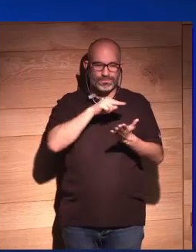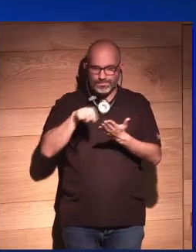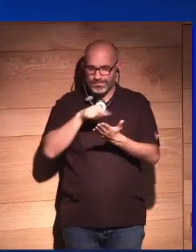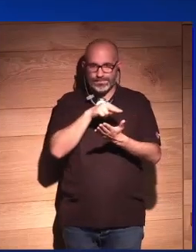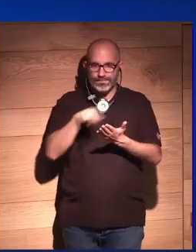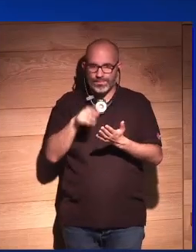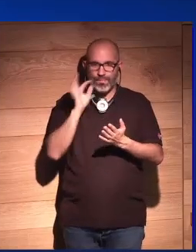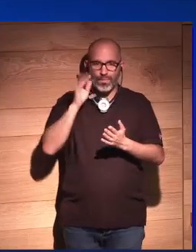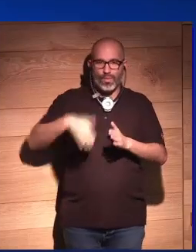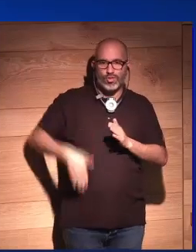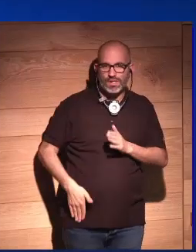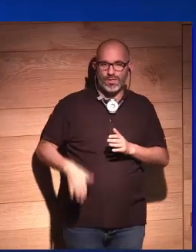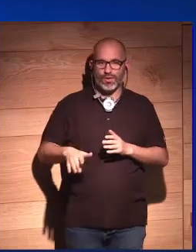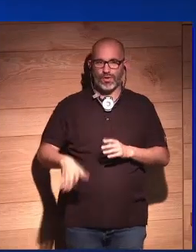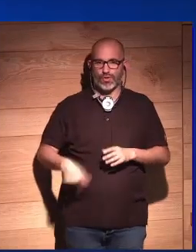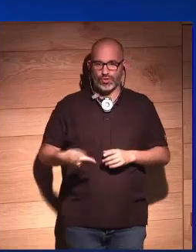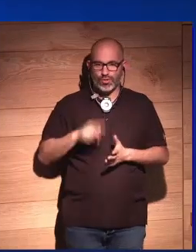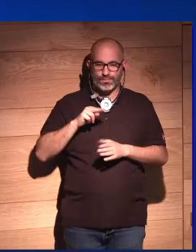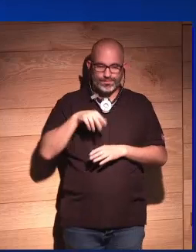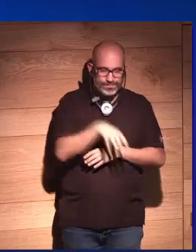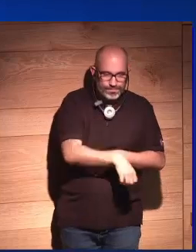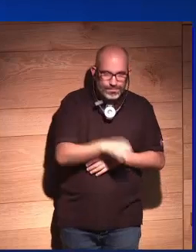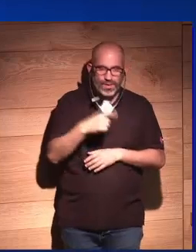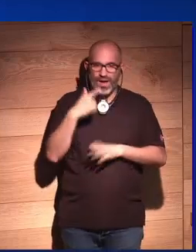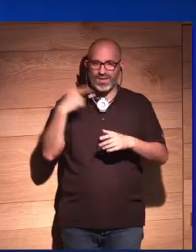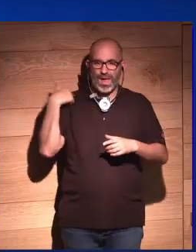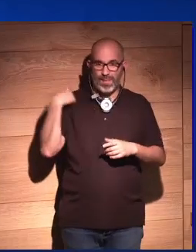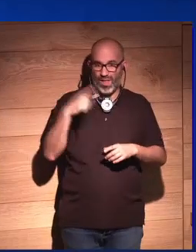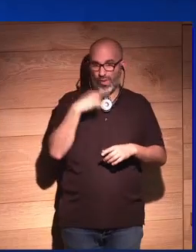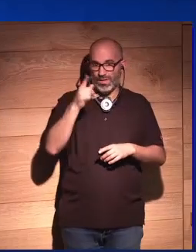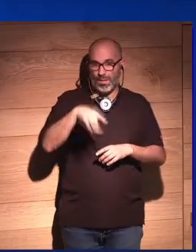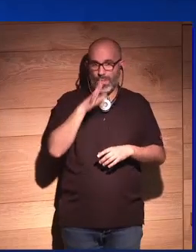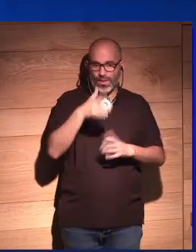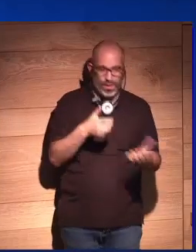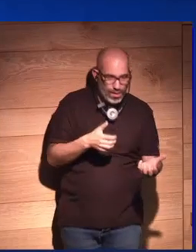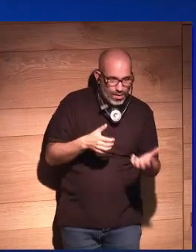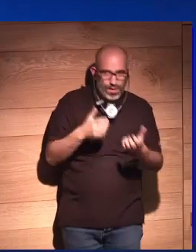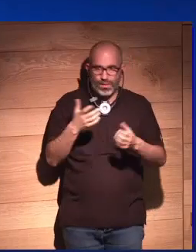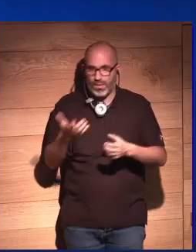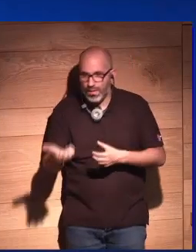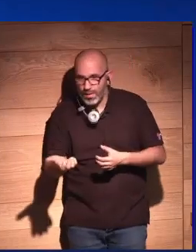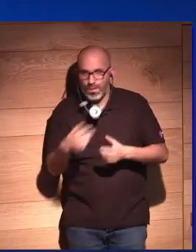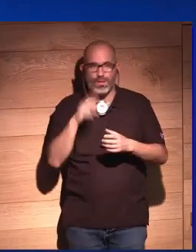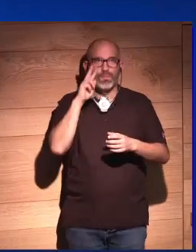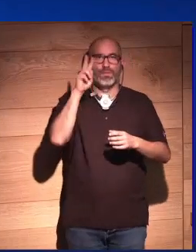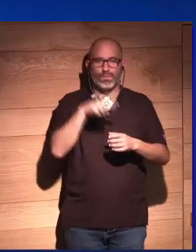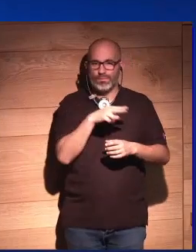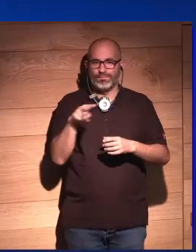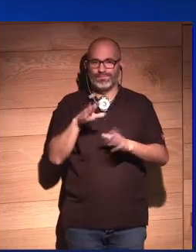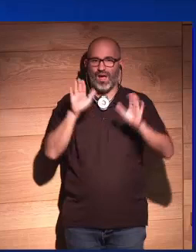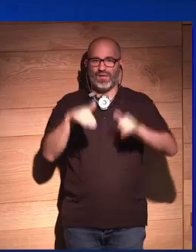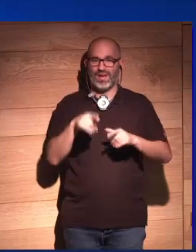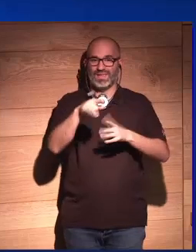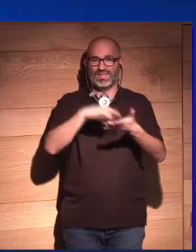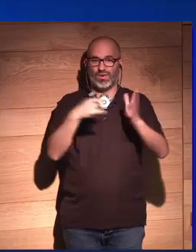because we're doing this all the time. To have a medium that allows us to stand up again is really important. So it's also